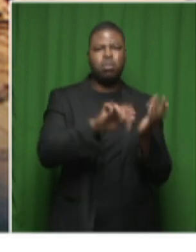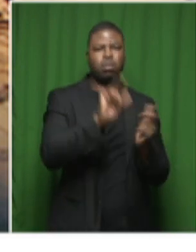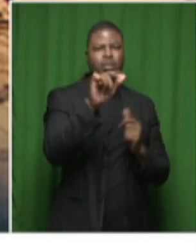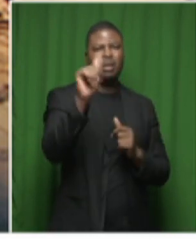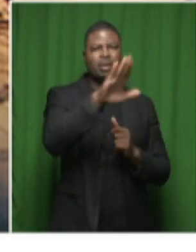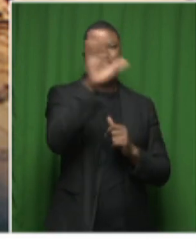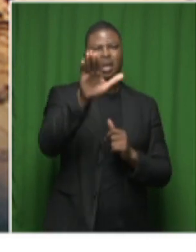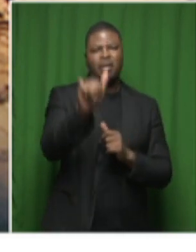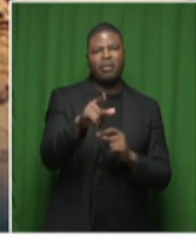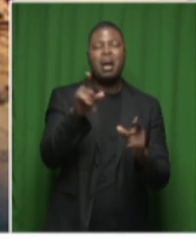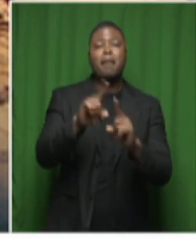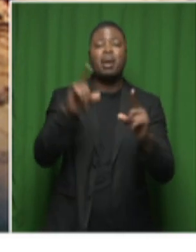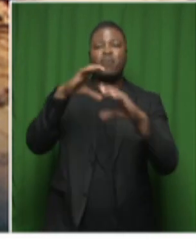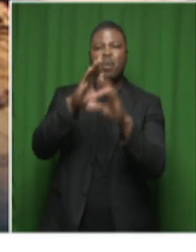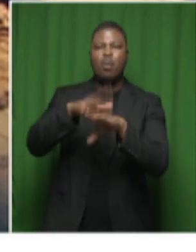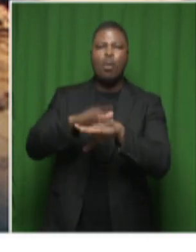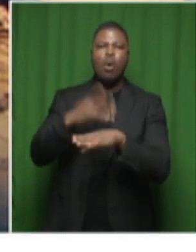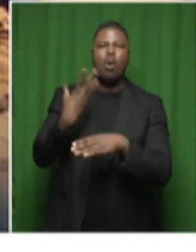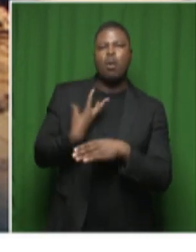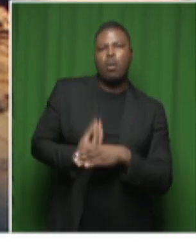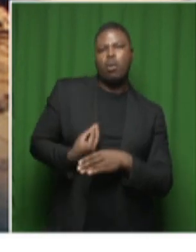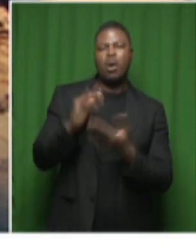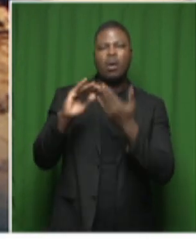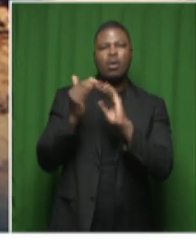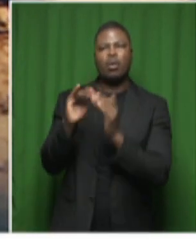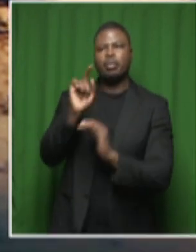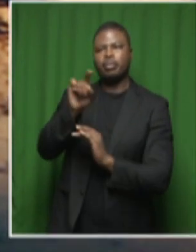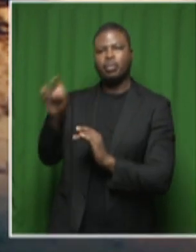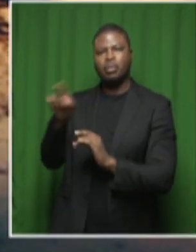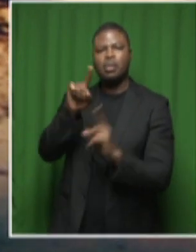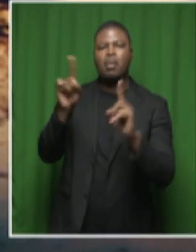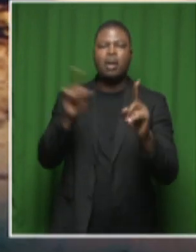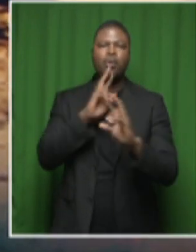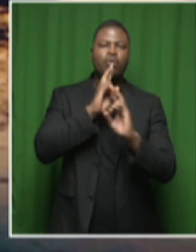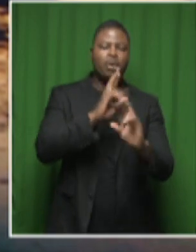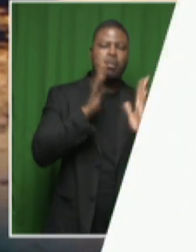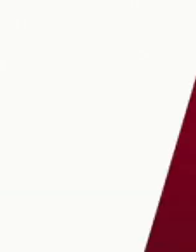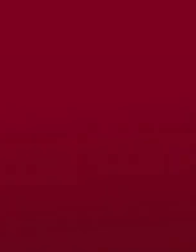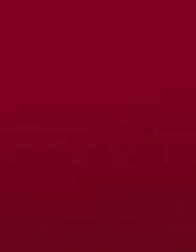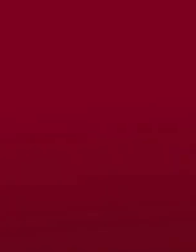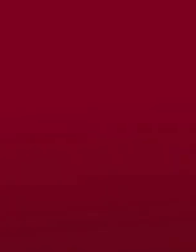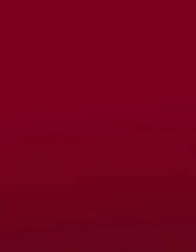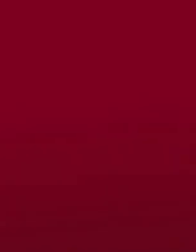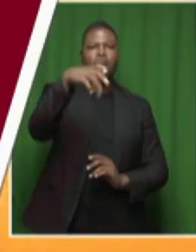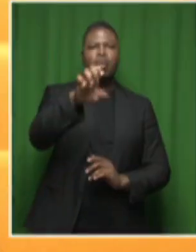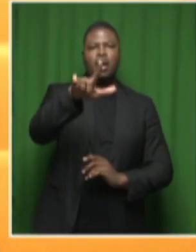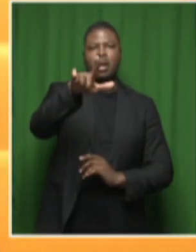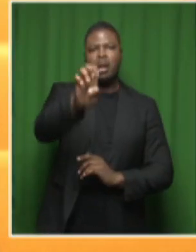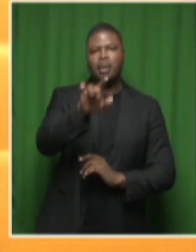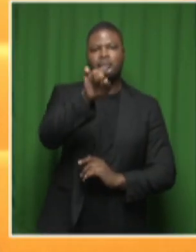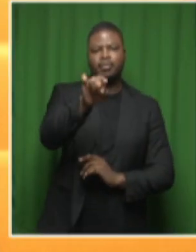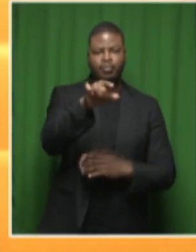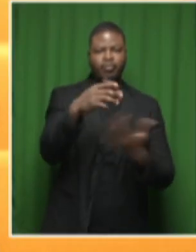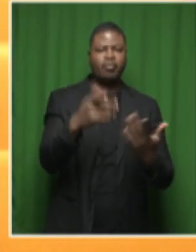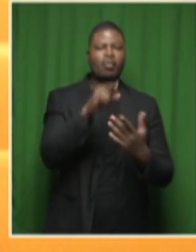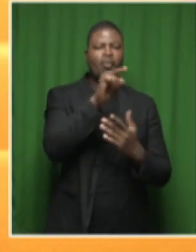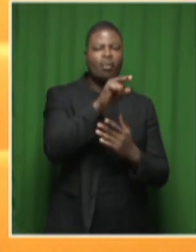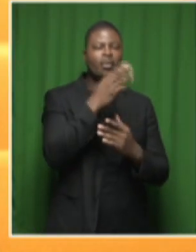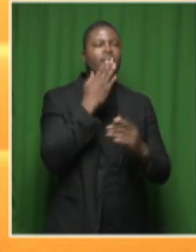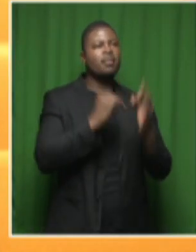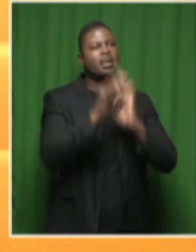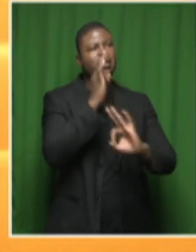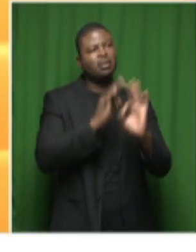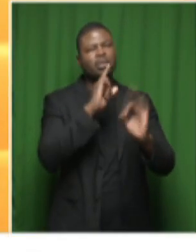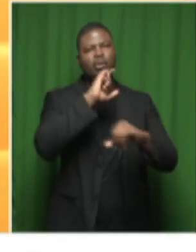more on this year's conference, let's cross over to our reporter in Durban, Minoshni Pillay. Minoshni, a very good morning to you. Talk to us about